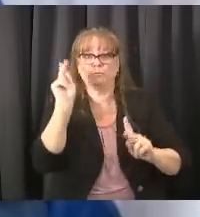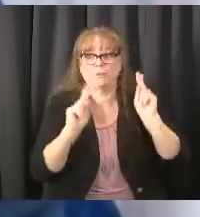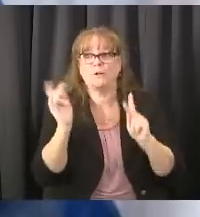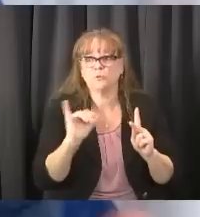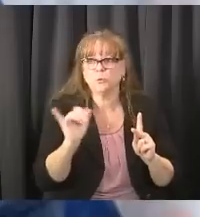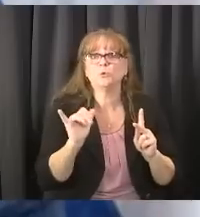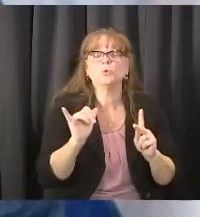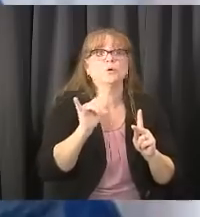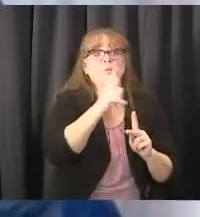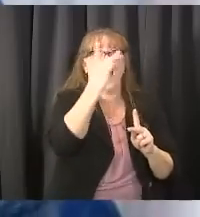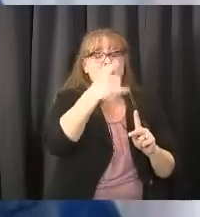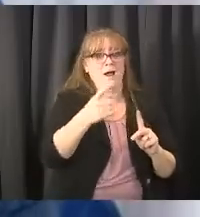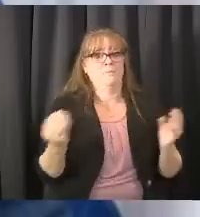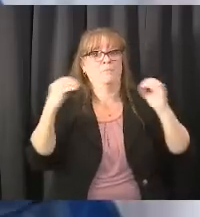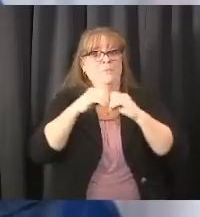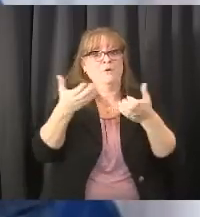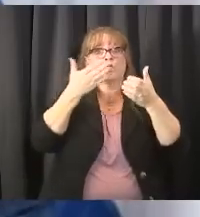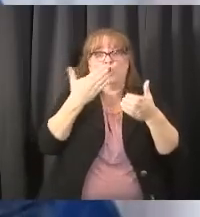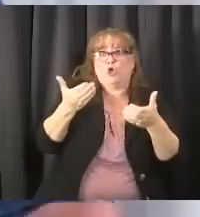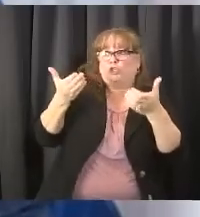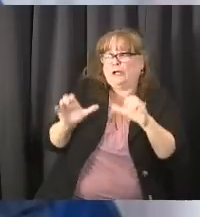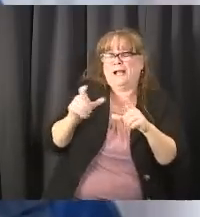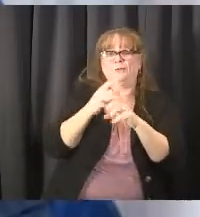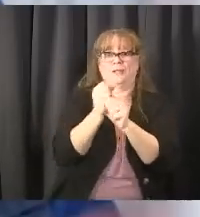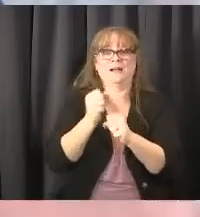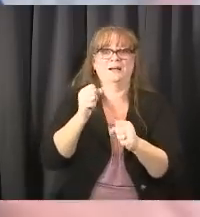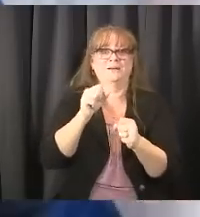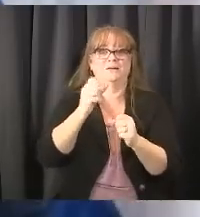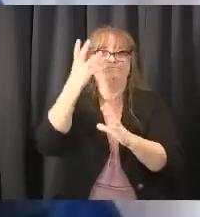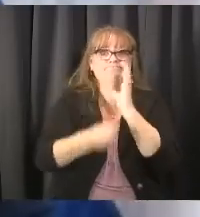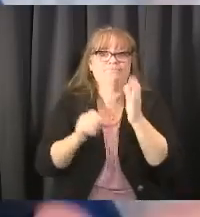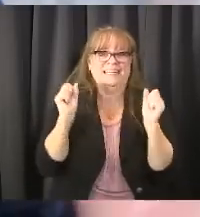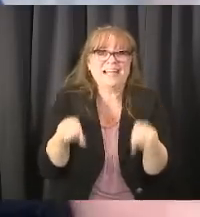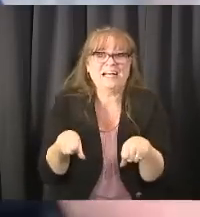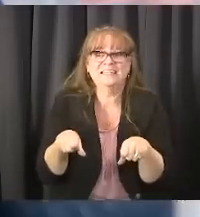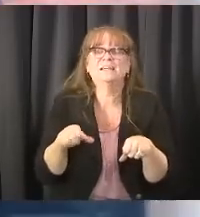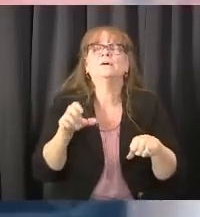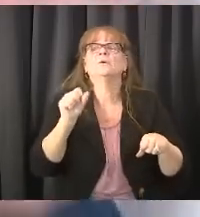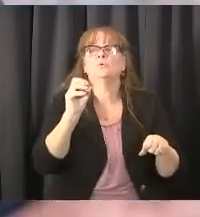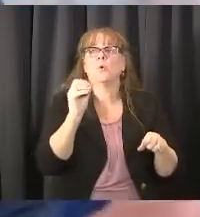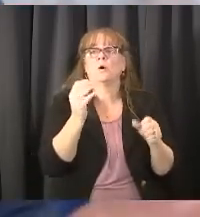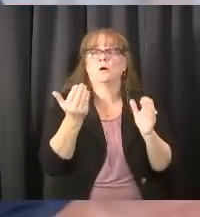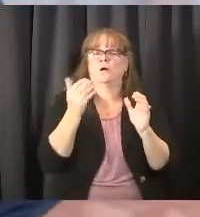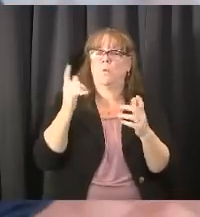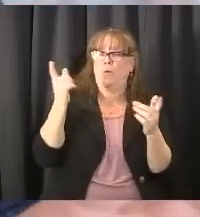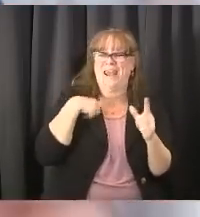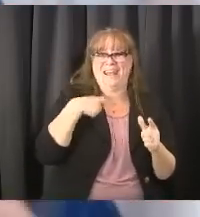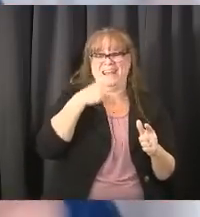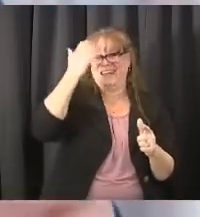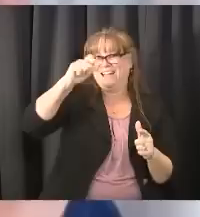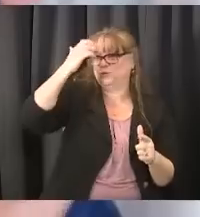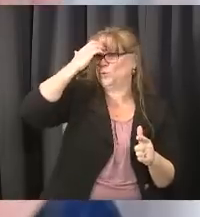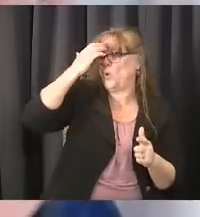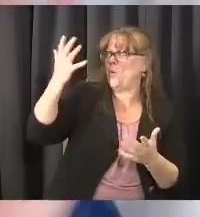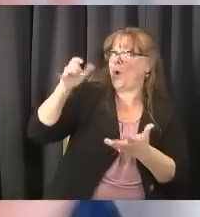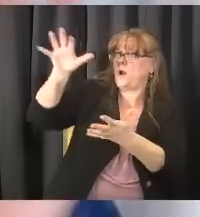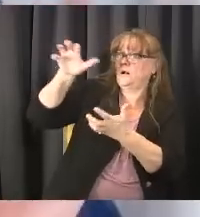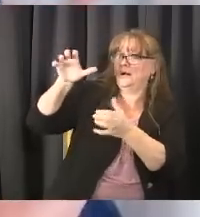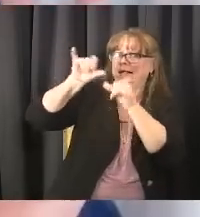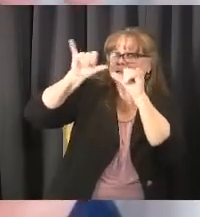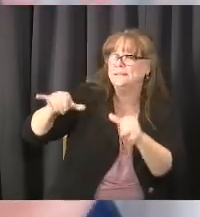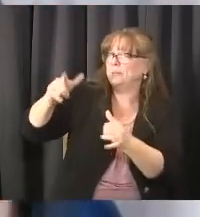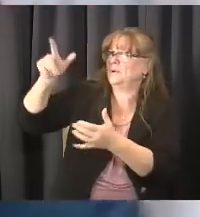the vaccine, we have to know what we're getting. And we've created the infrastructure to ensure that vaccines we receive are put into arms as quickly as possible. I'm going to provide a little bit of